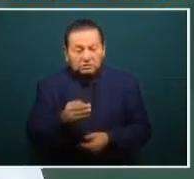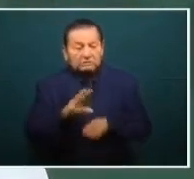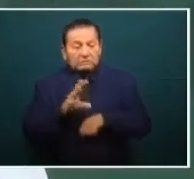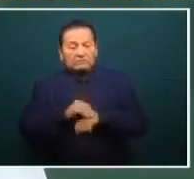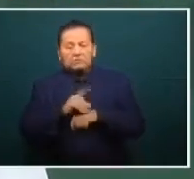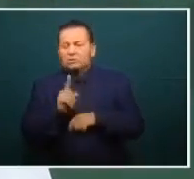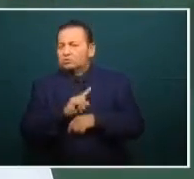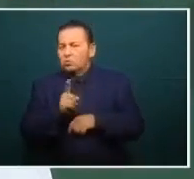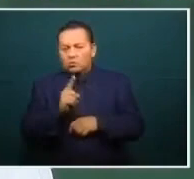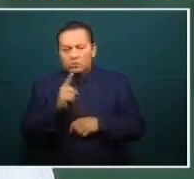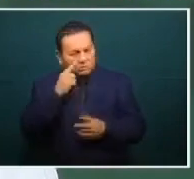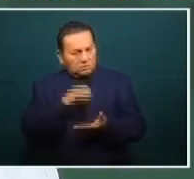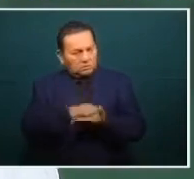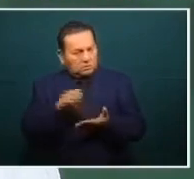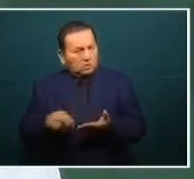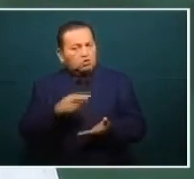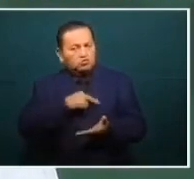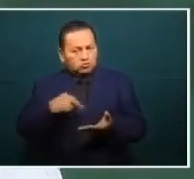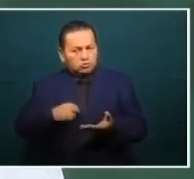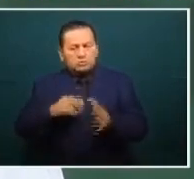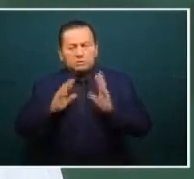But